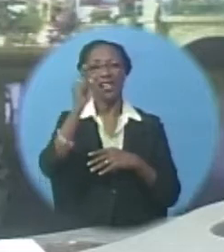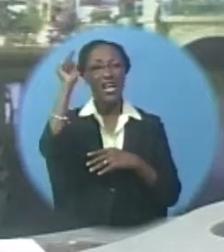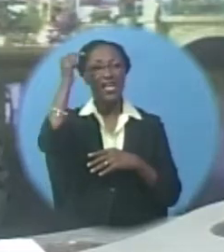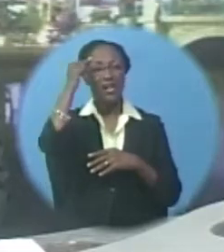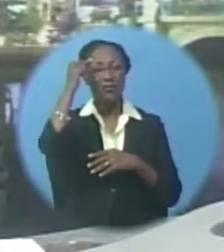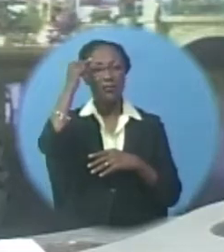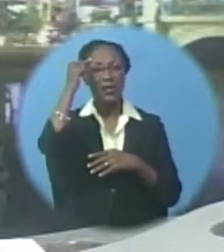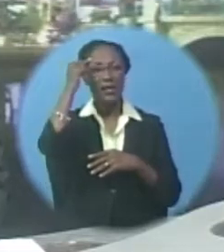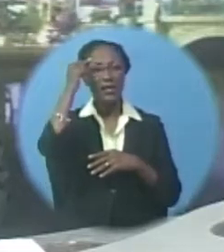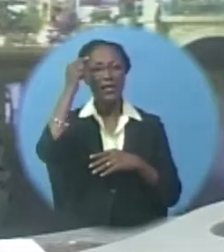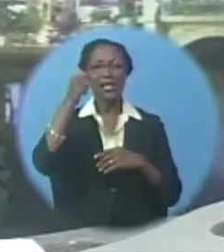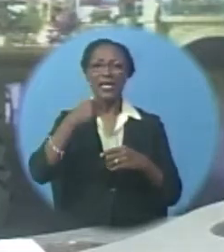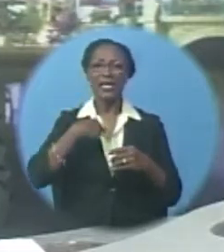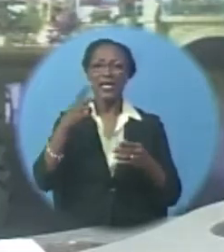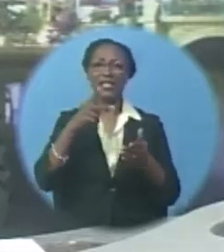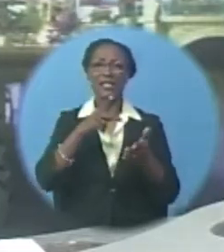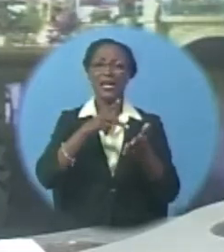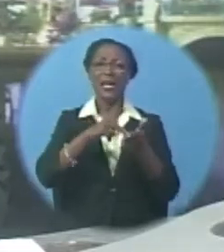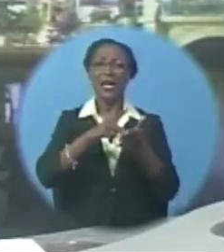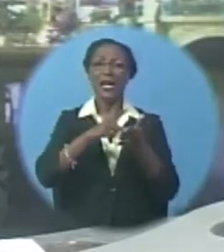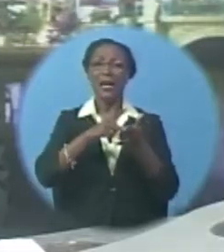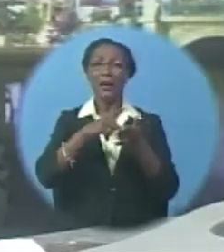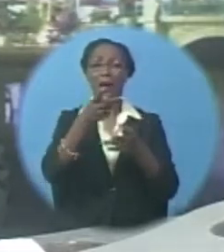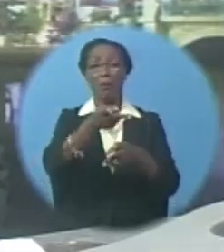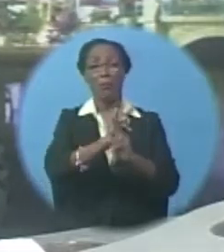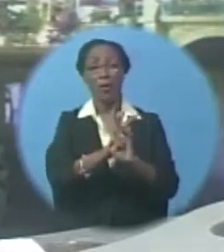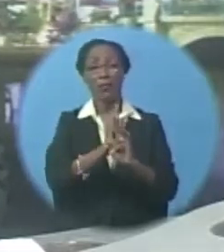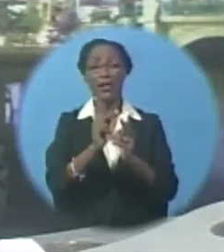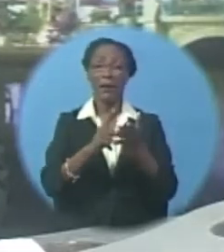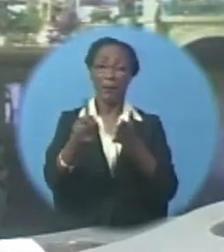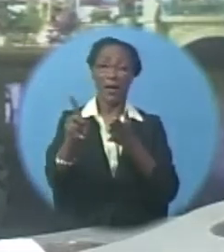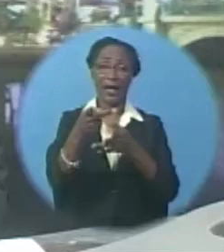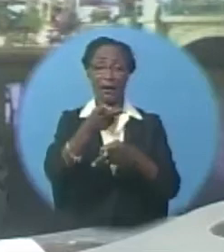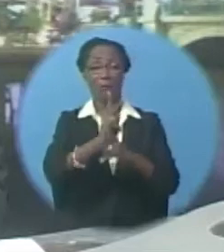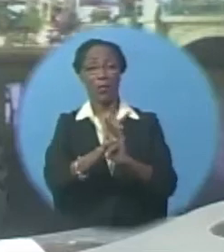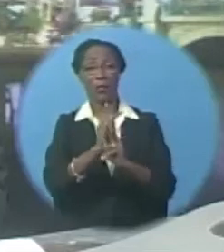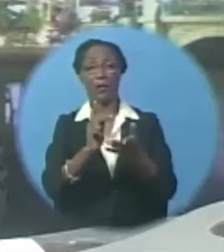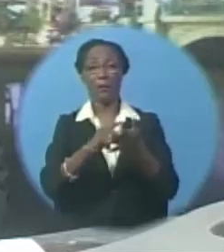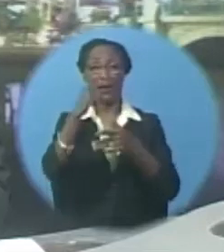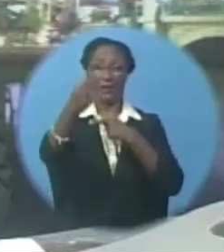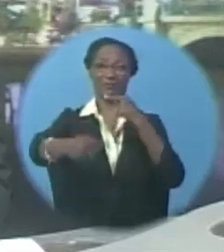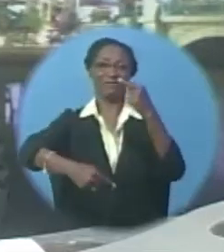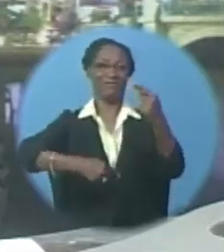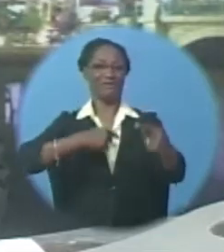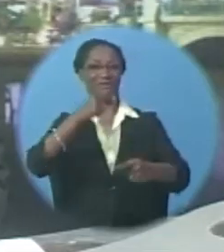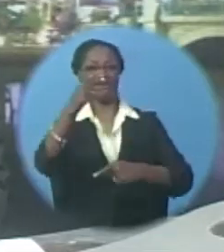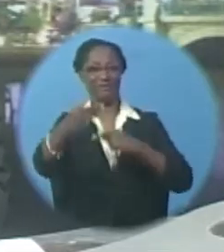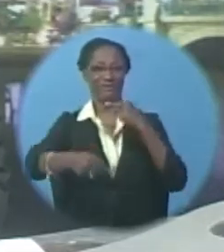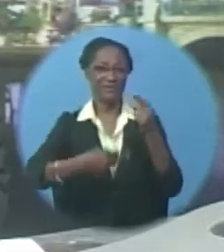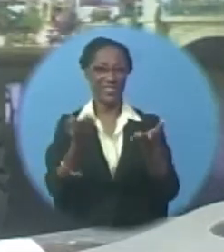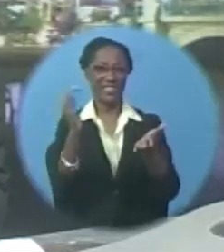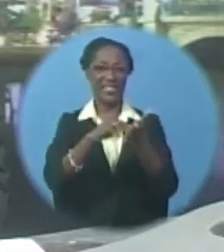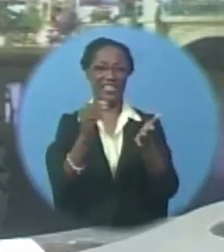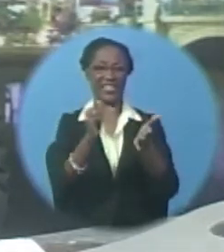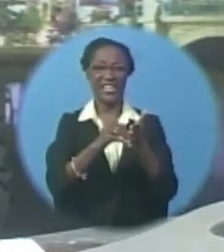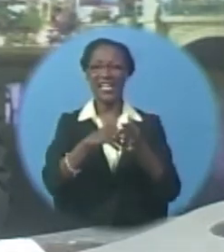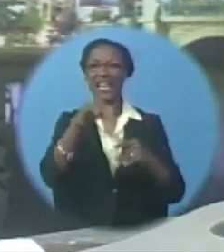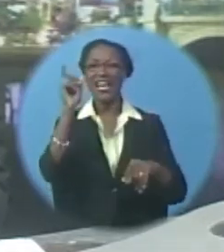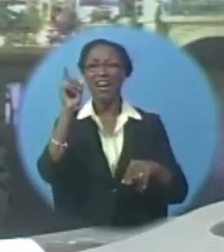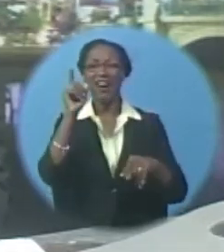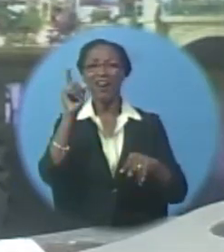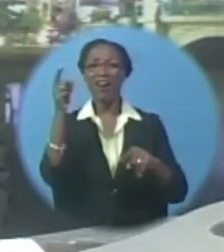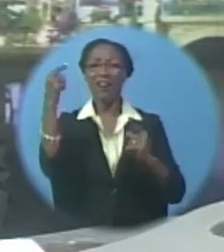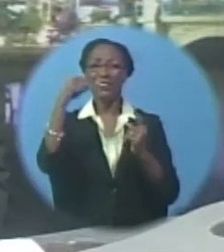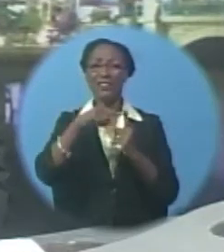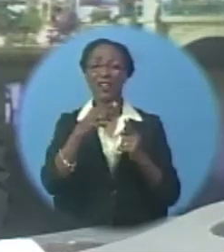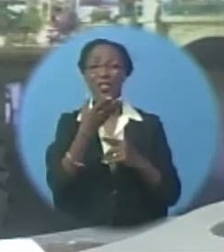to pay off its debt. And until he has a full picture of what the country owes, he cannot support any resolution to borrow